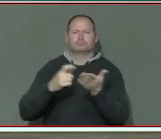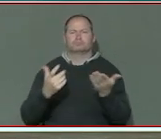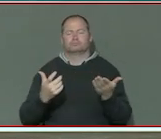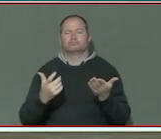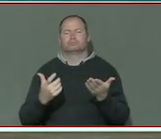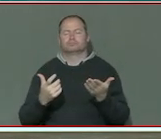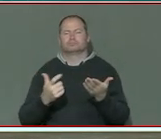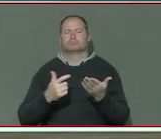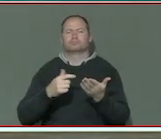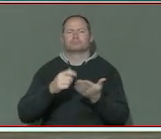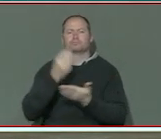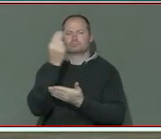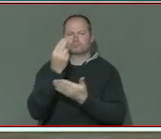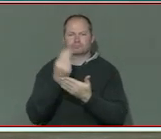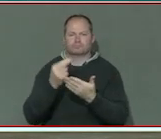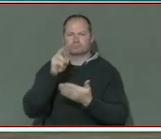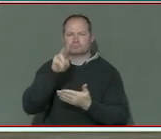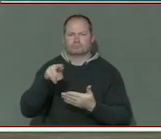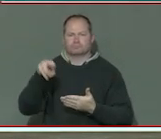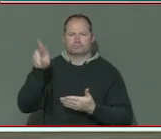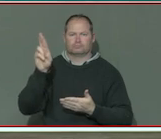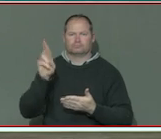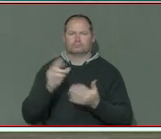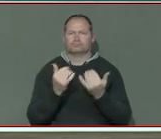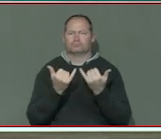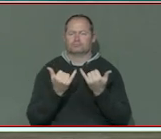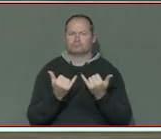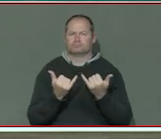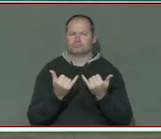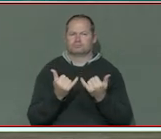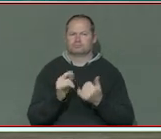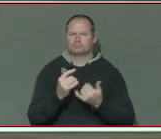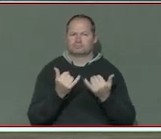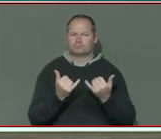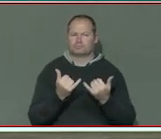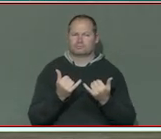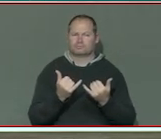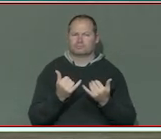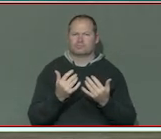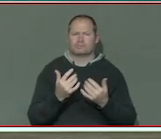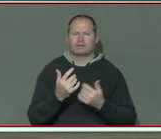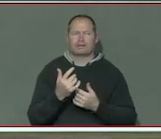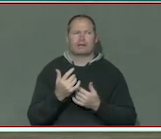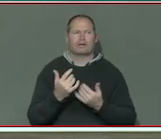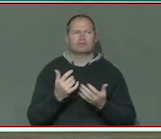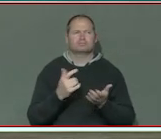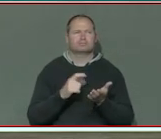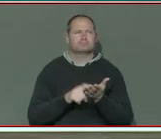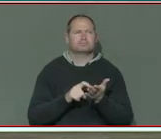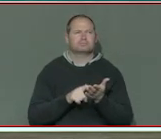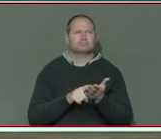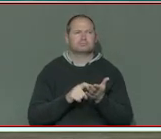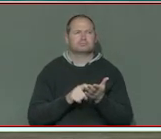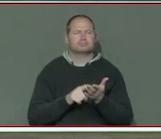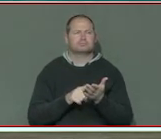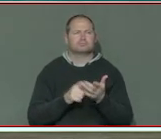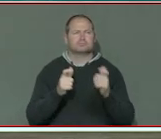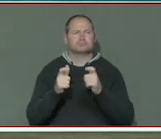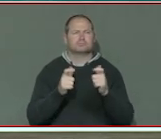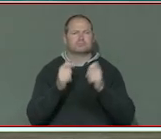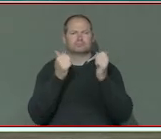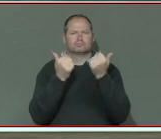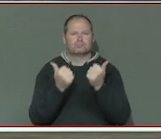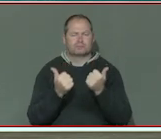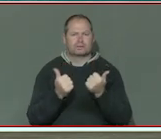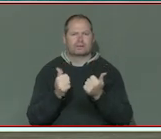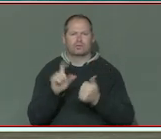list. But I see these days they don't ask the debtors control account anymore. I can't remember when last did I